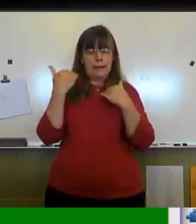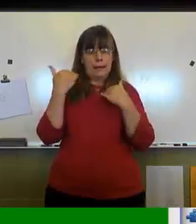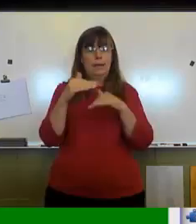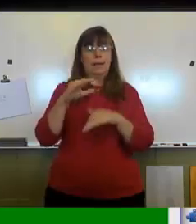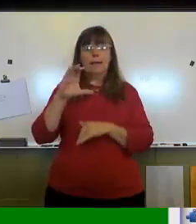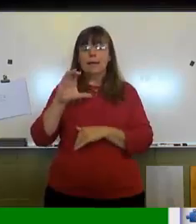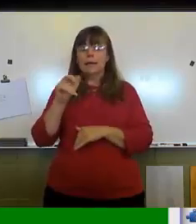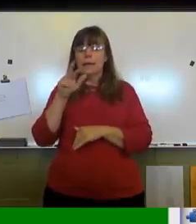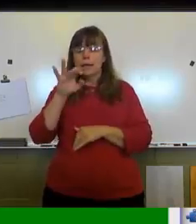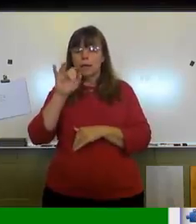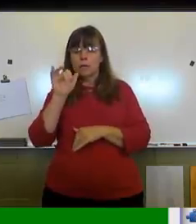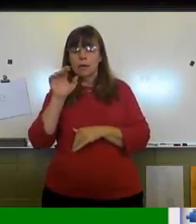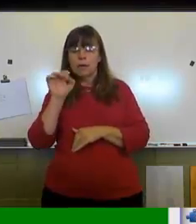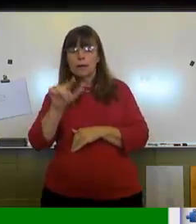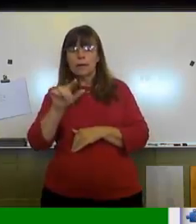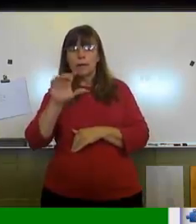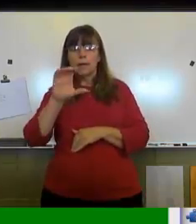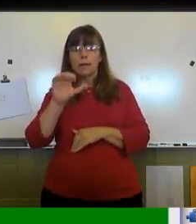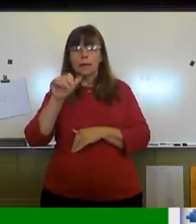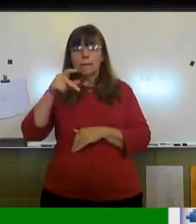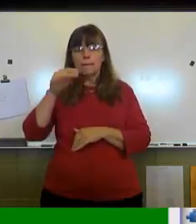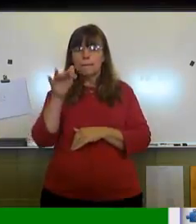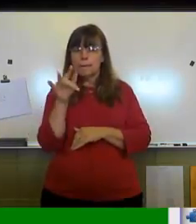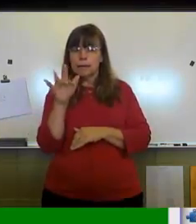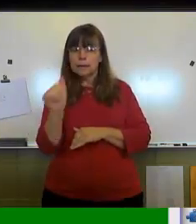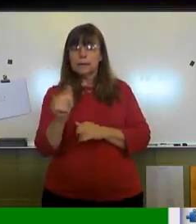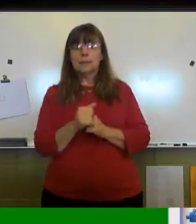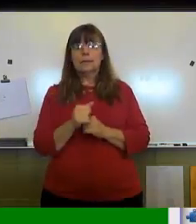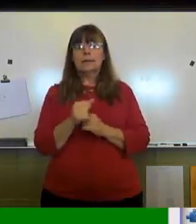that the environment can support. So a lot of this has to do with how much